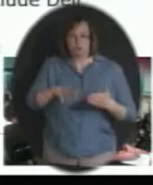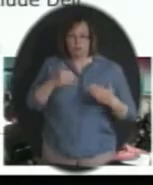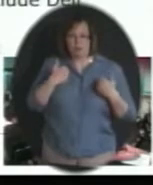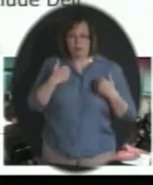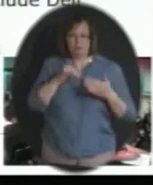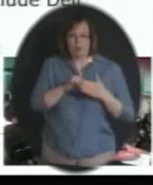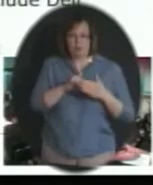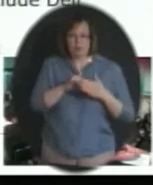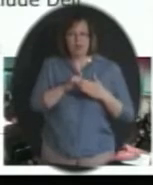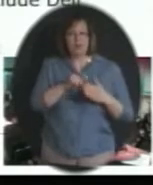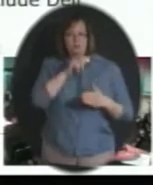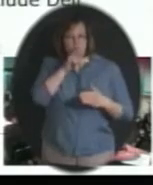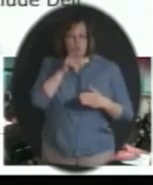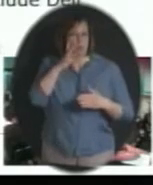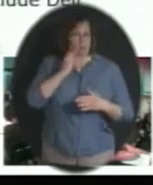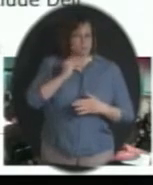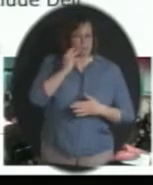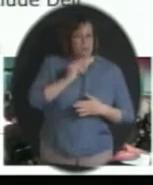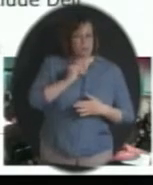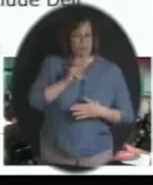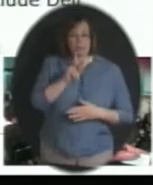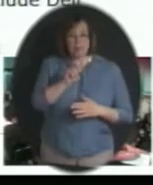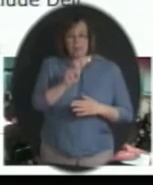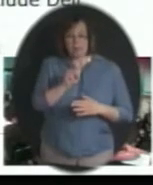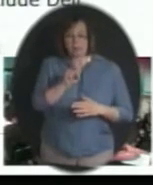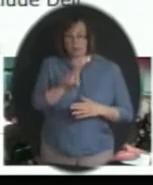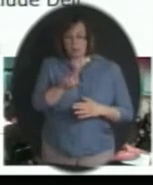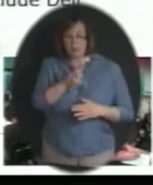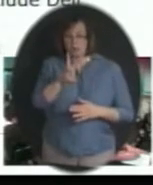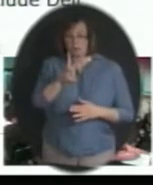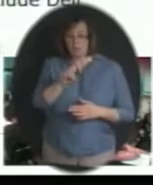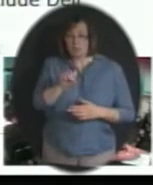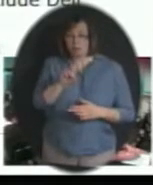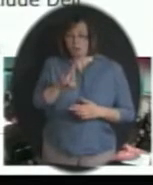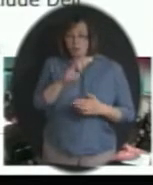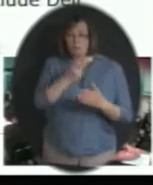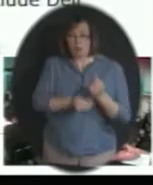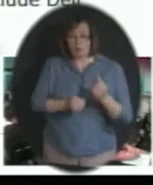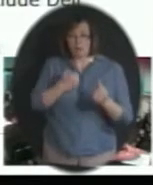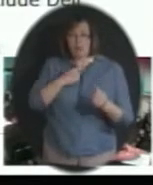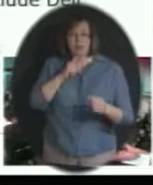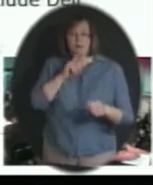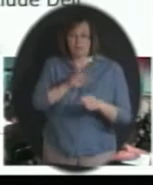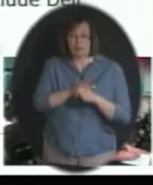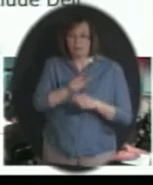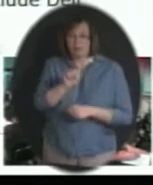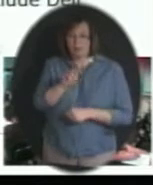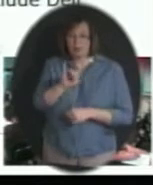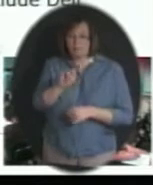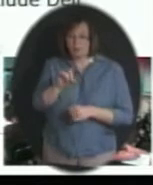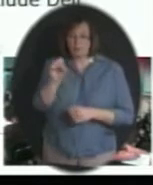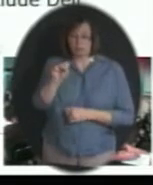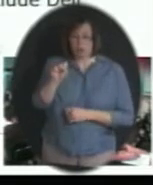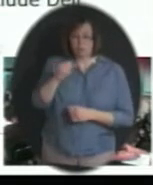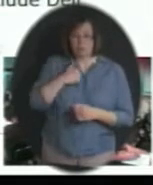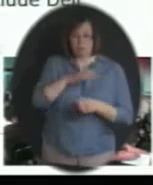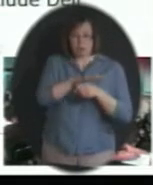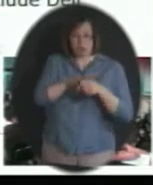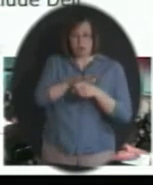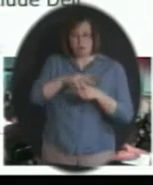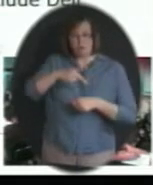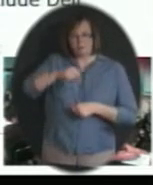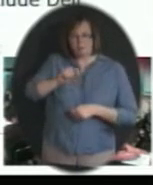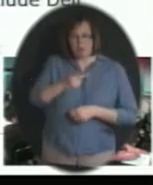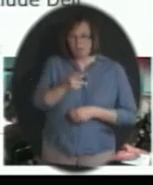that authentic experience. K-State and WSU both have dedicated Avid scholarships. We have the local